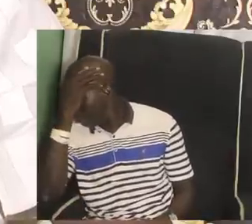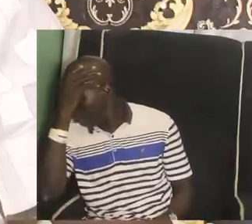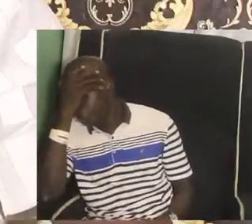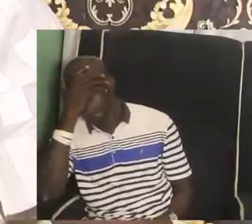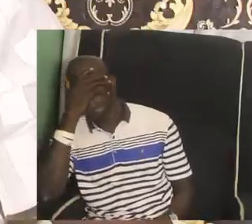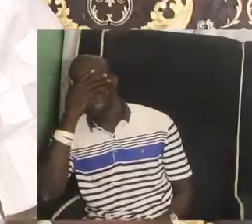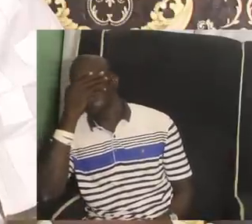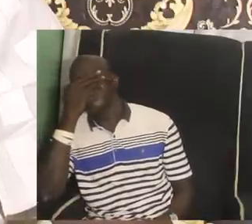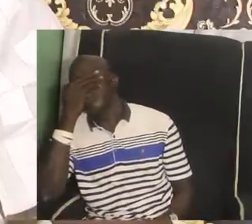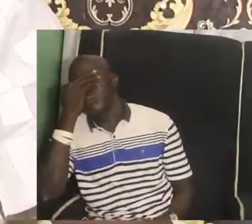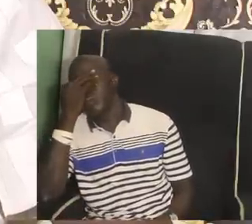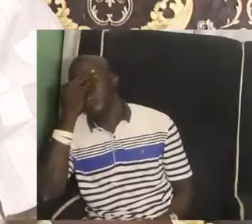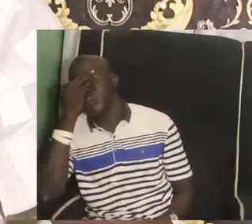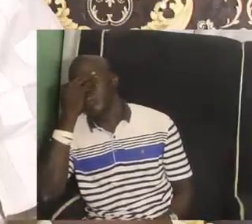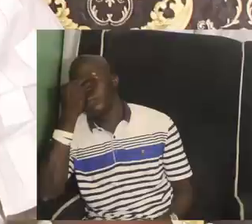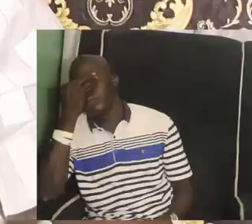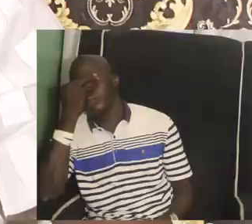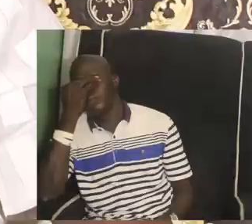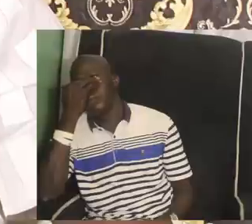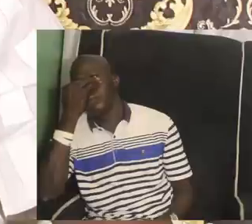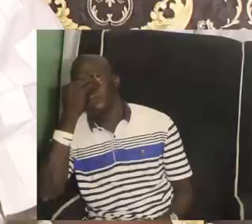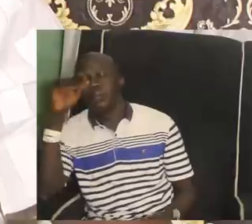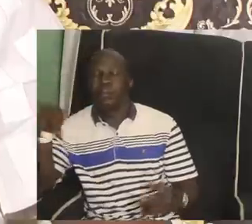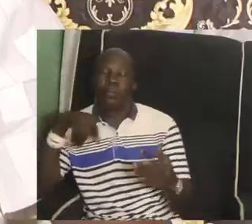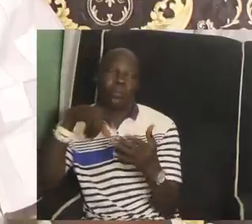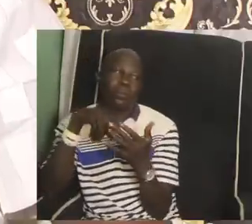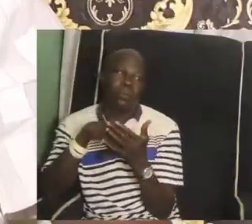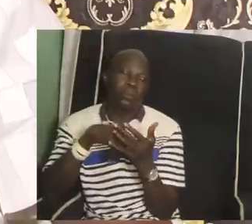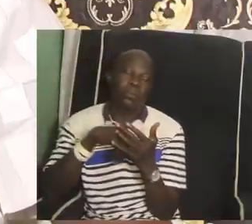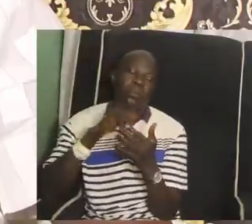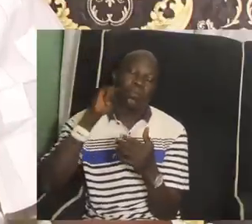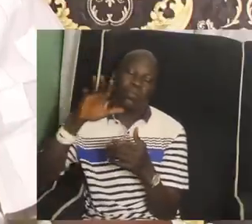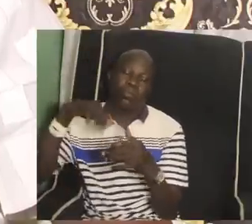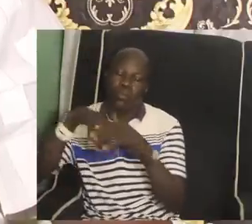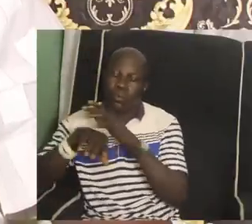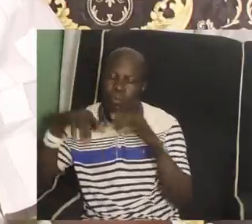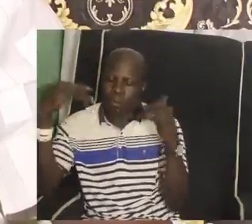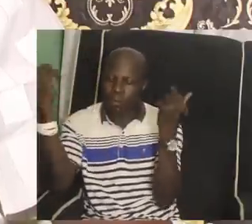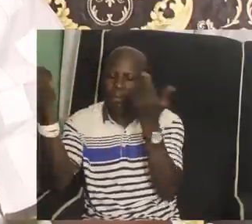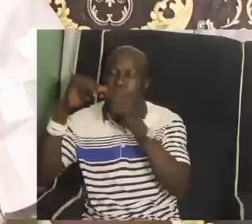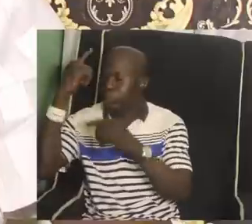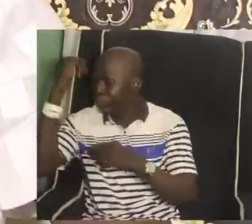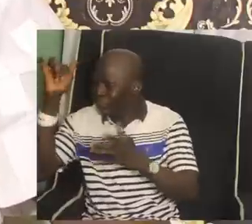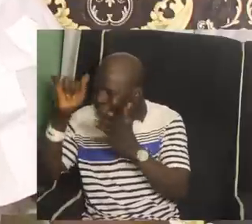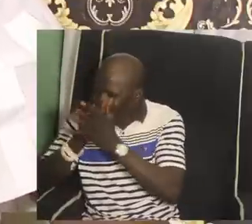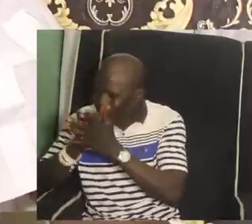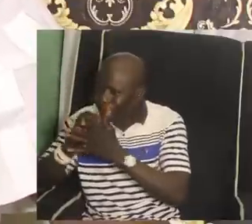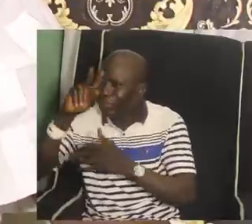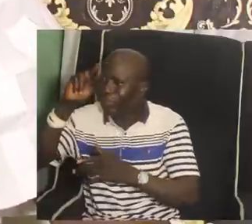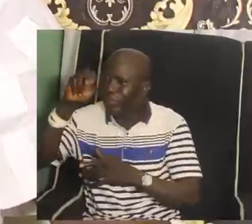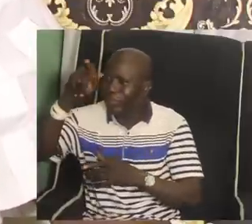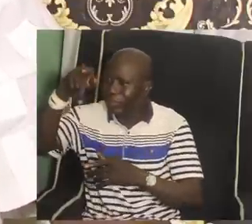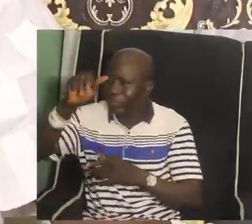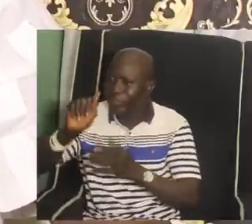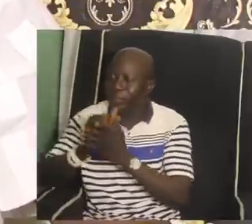bagi owo kan be se won ti bu laruwo yen ibe lo taji si this lady dreamed that nepa came to